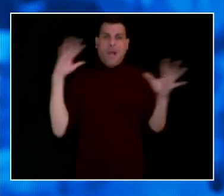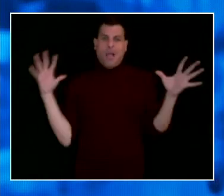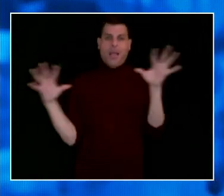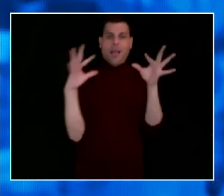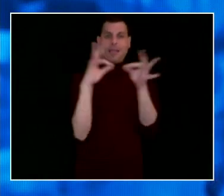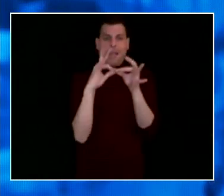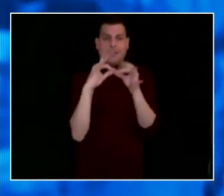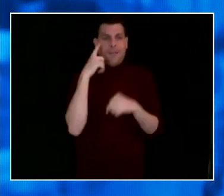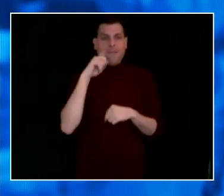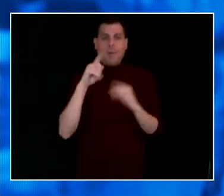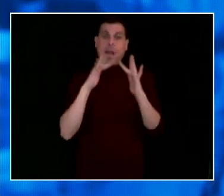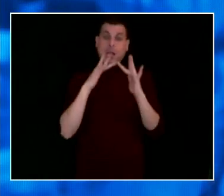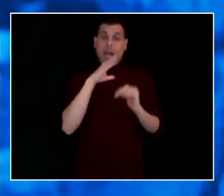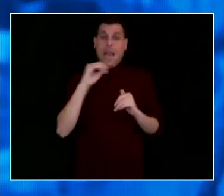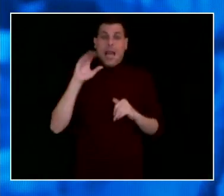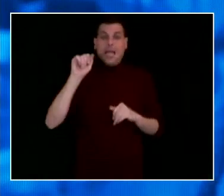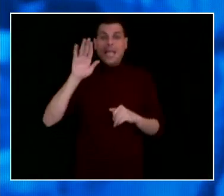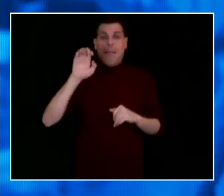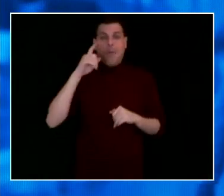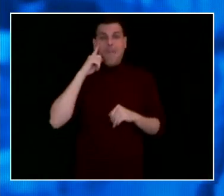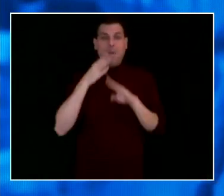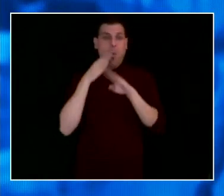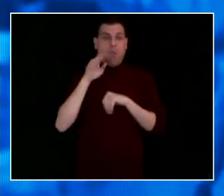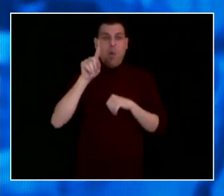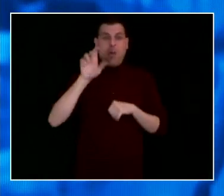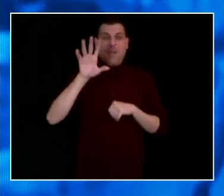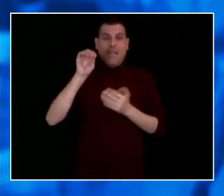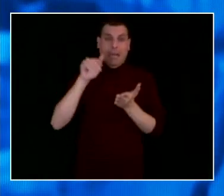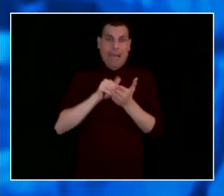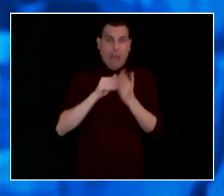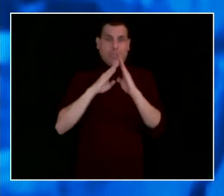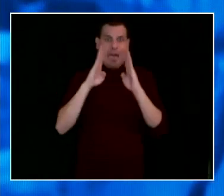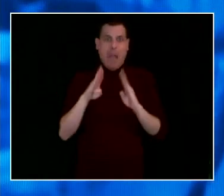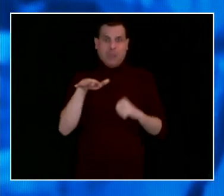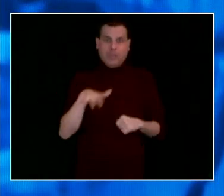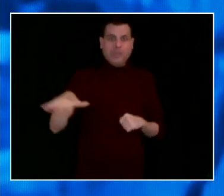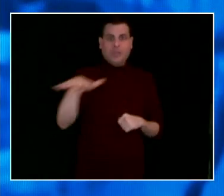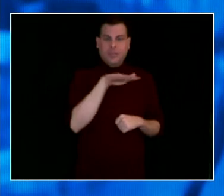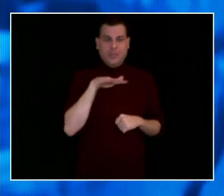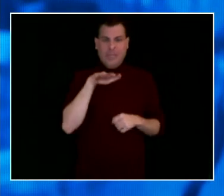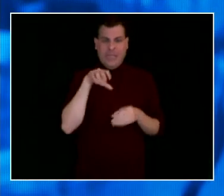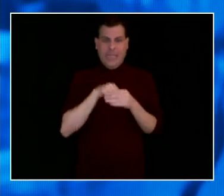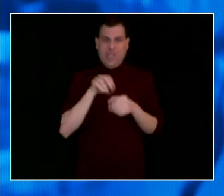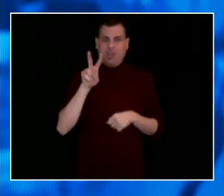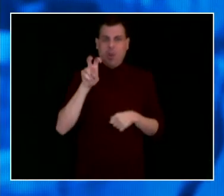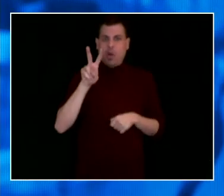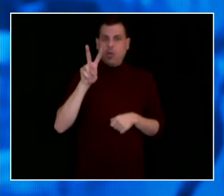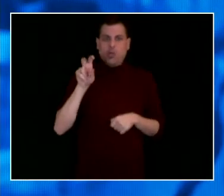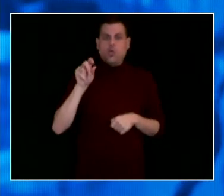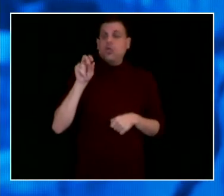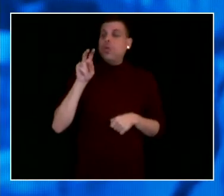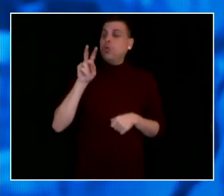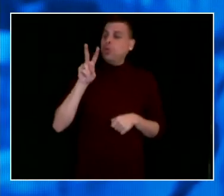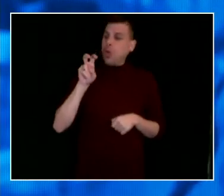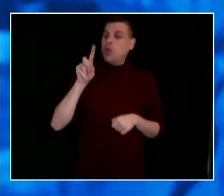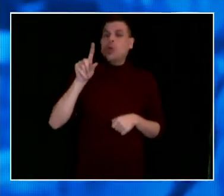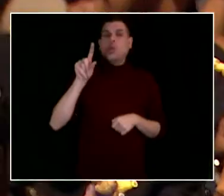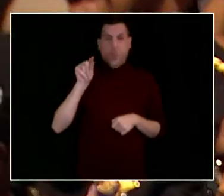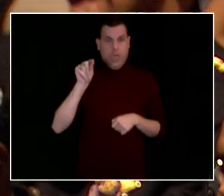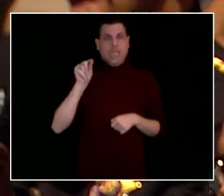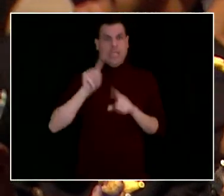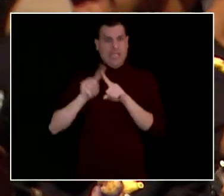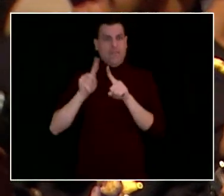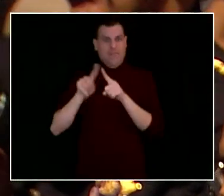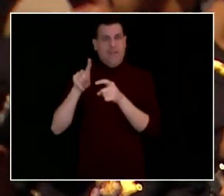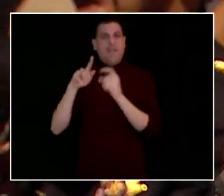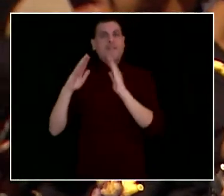to 150,000 houses across 220 NYCHA facilities and help New Yorkers like